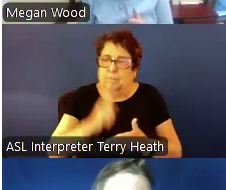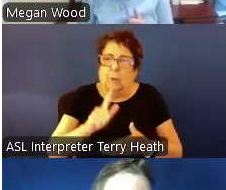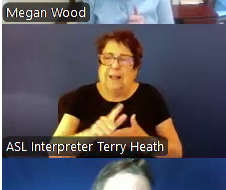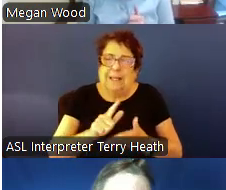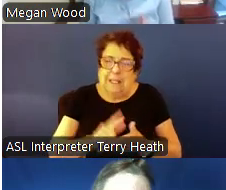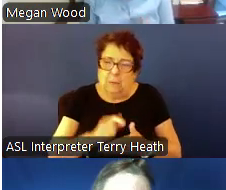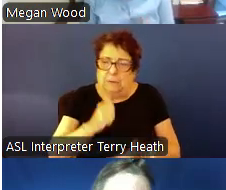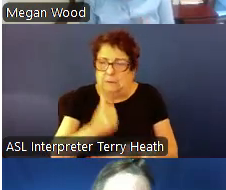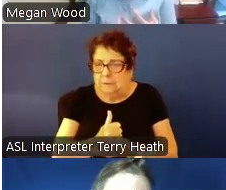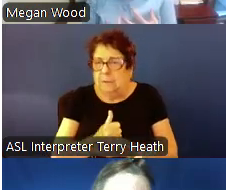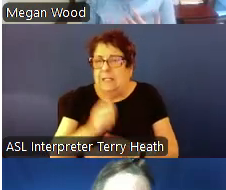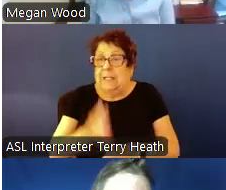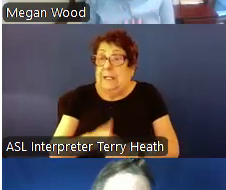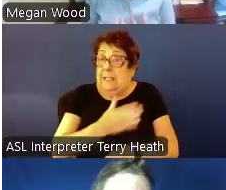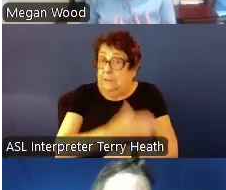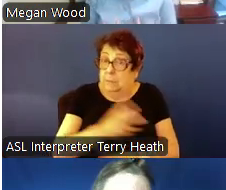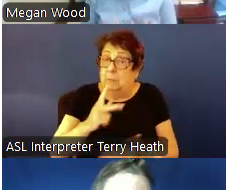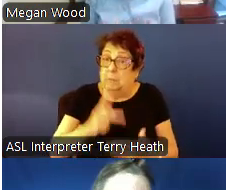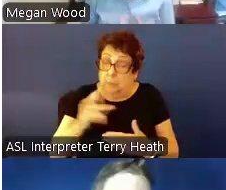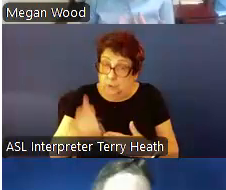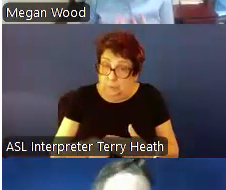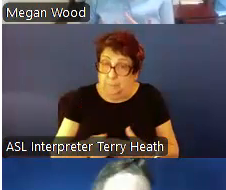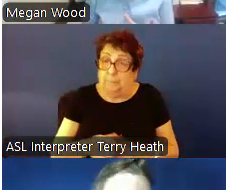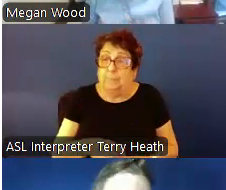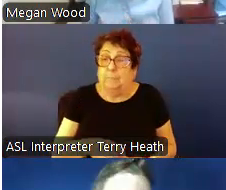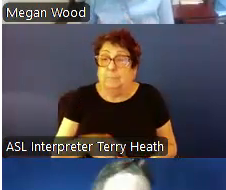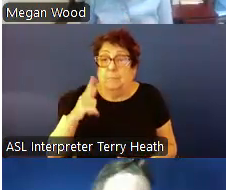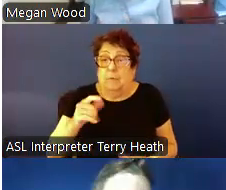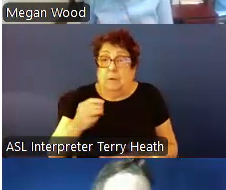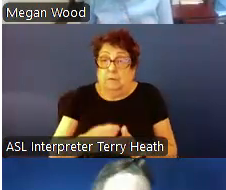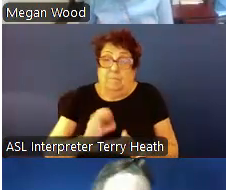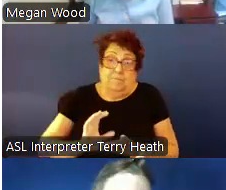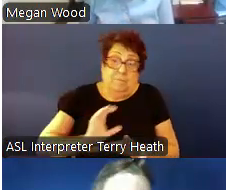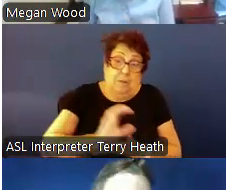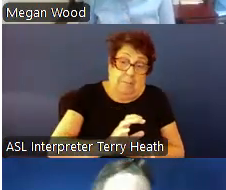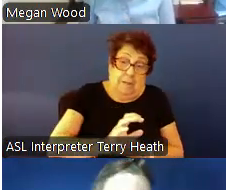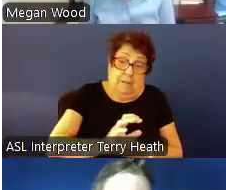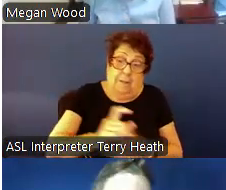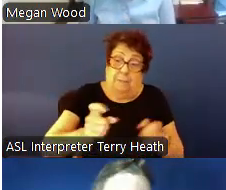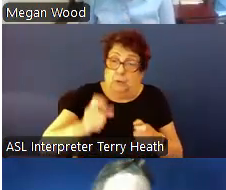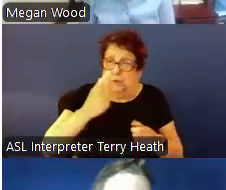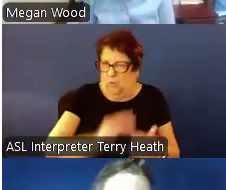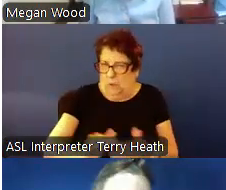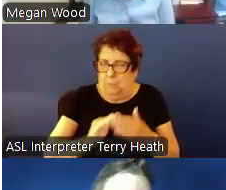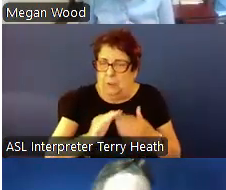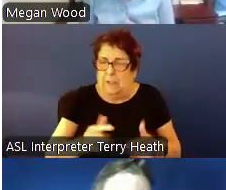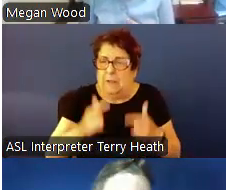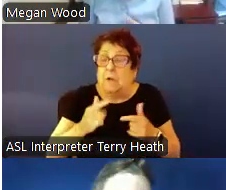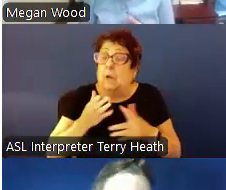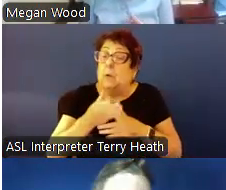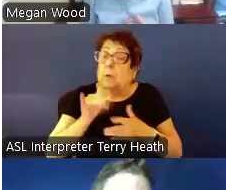really fortunate that as through that project, I do get to go out into the community more.